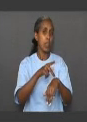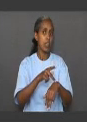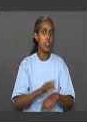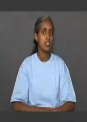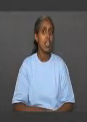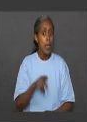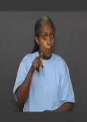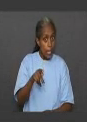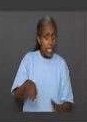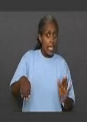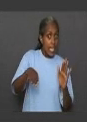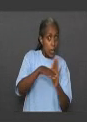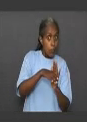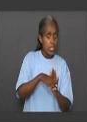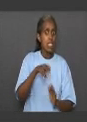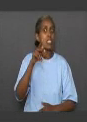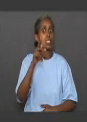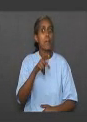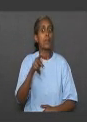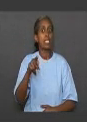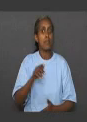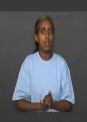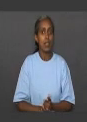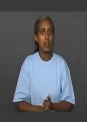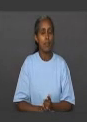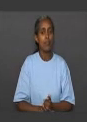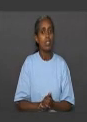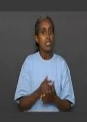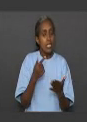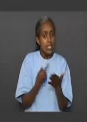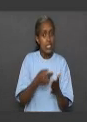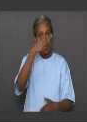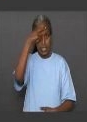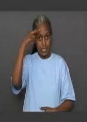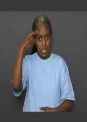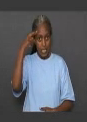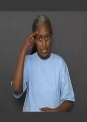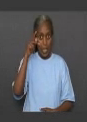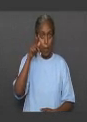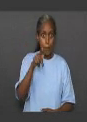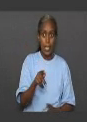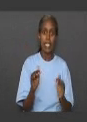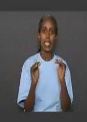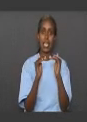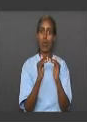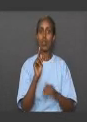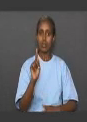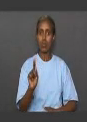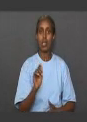P represents the principal. So in this case, P equals